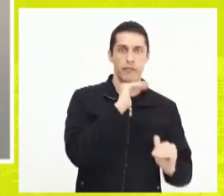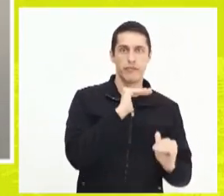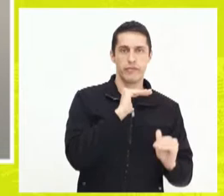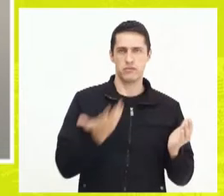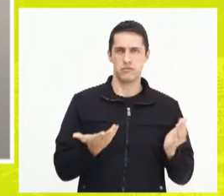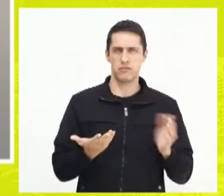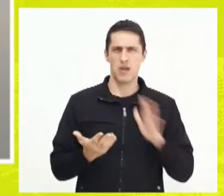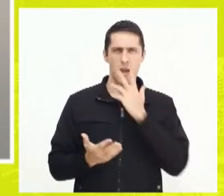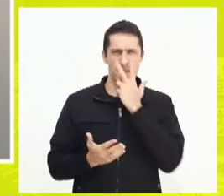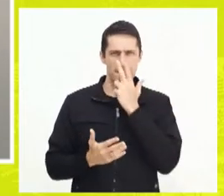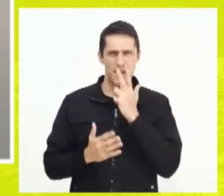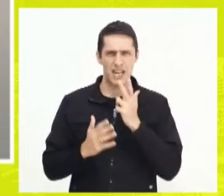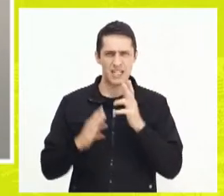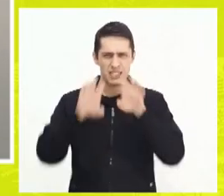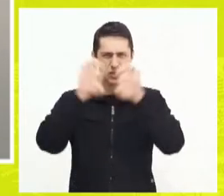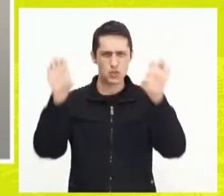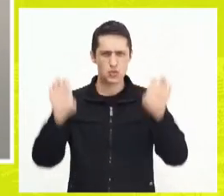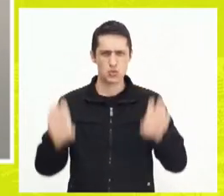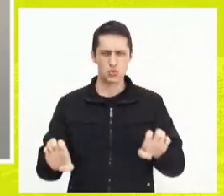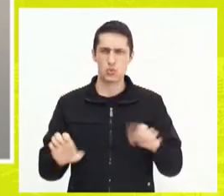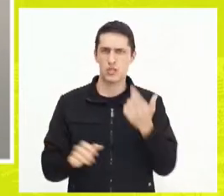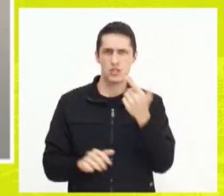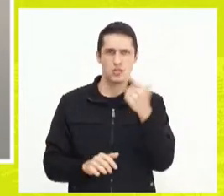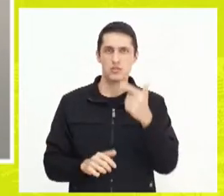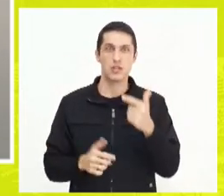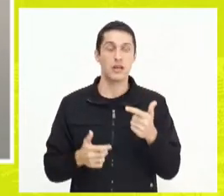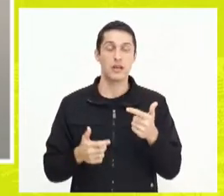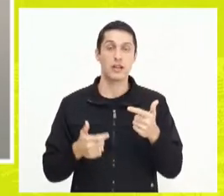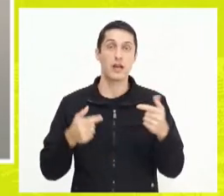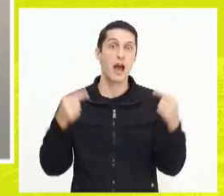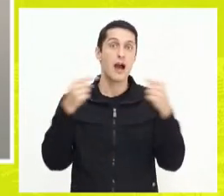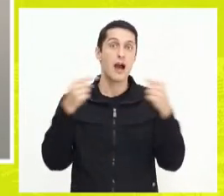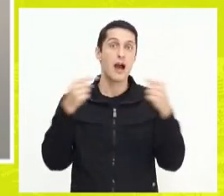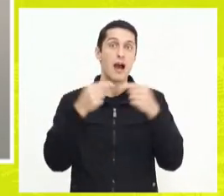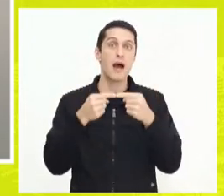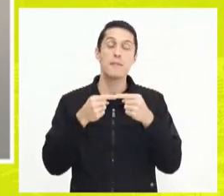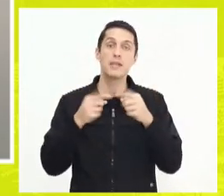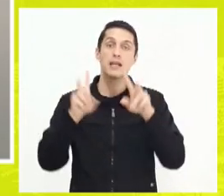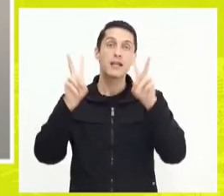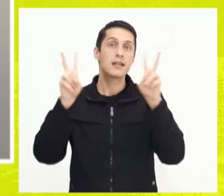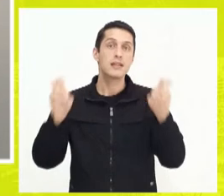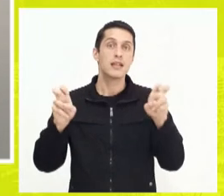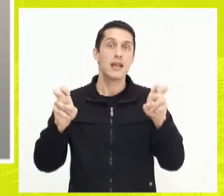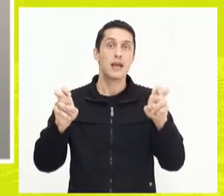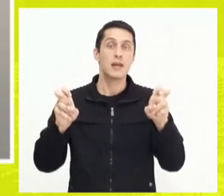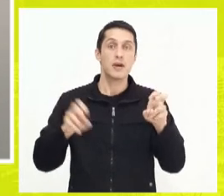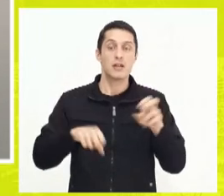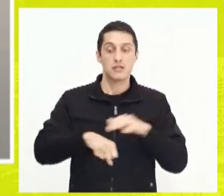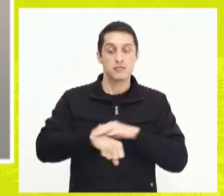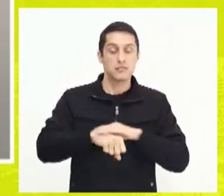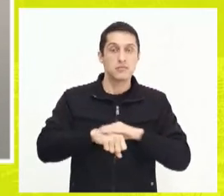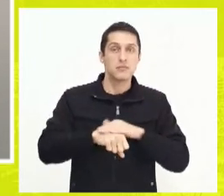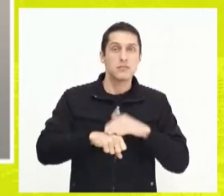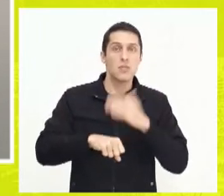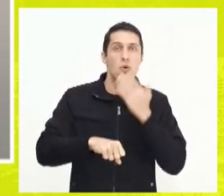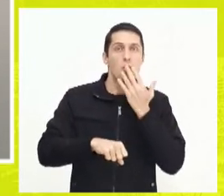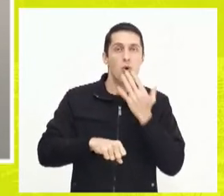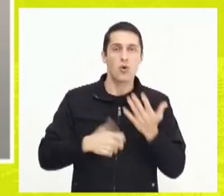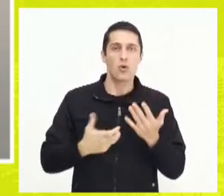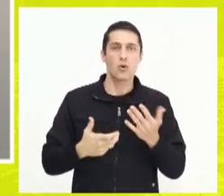and i i see there's no structure in the work environment i'm not talking about race or gender